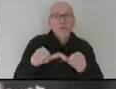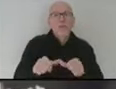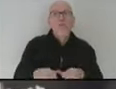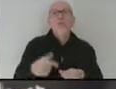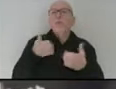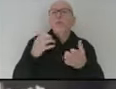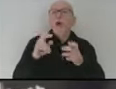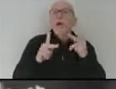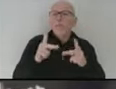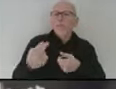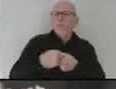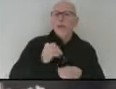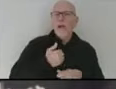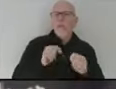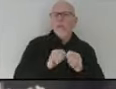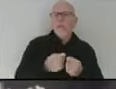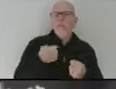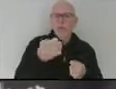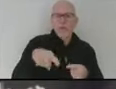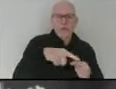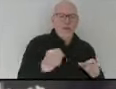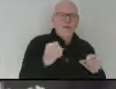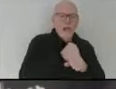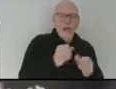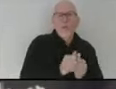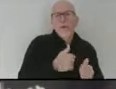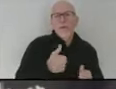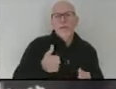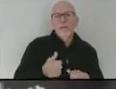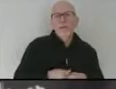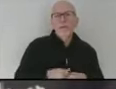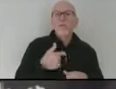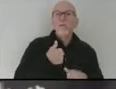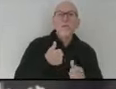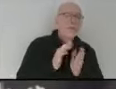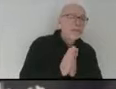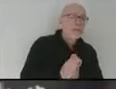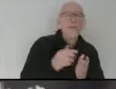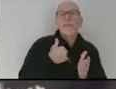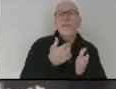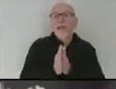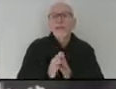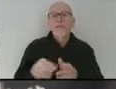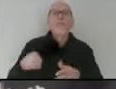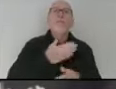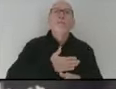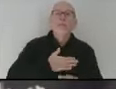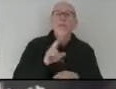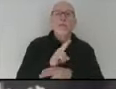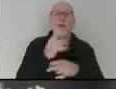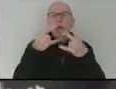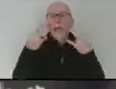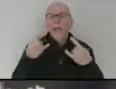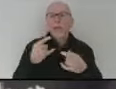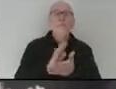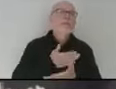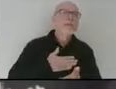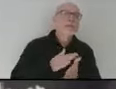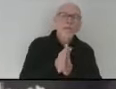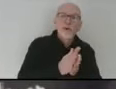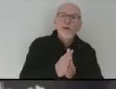to be on our team, and we want people to fight this fight with us. We plead and ask that people wear the mask, wash your hands, please